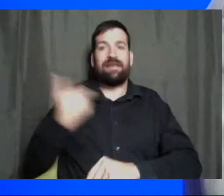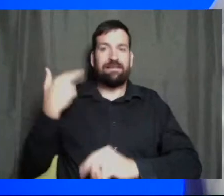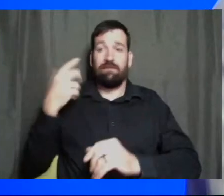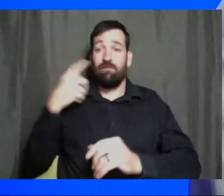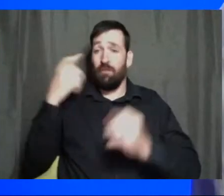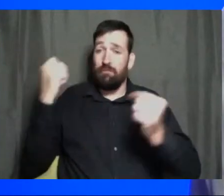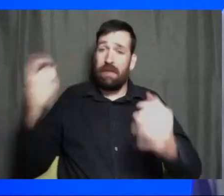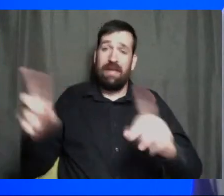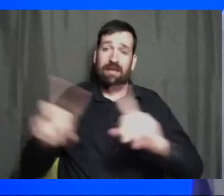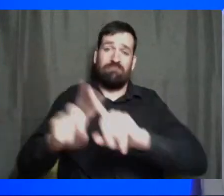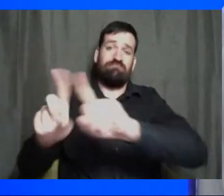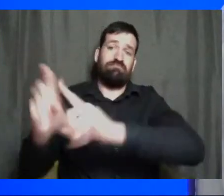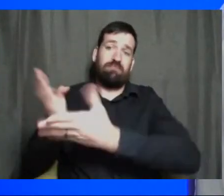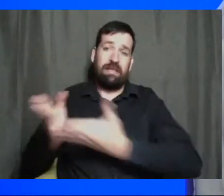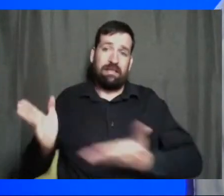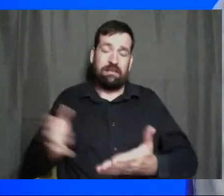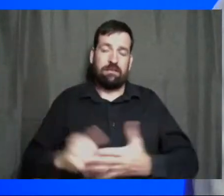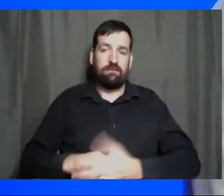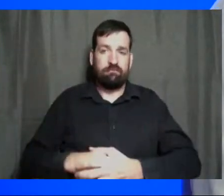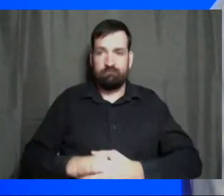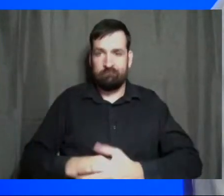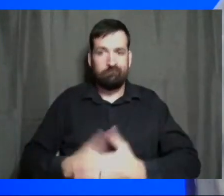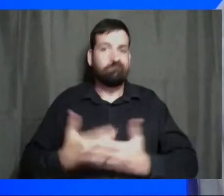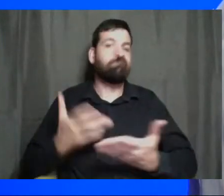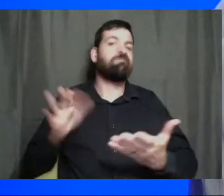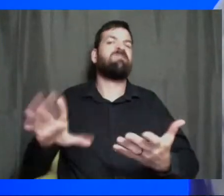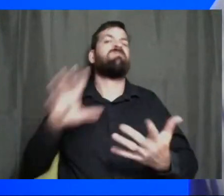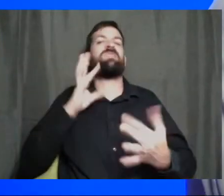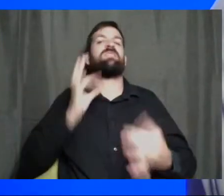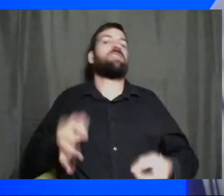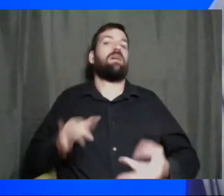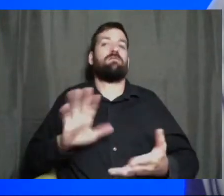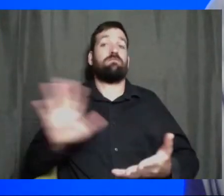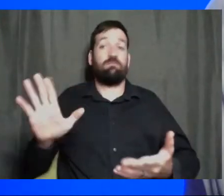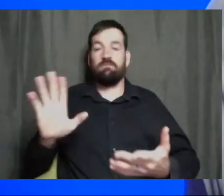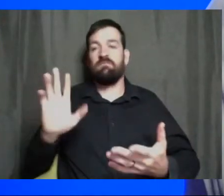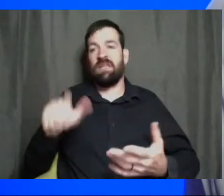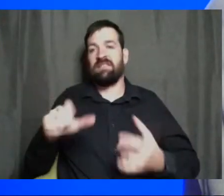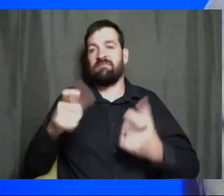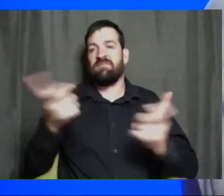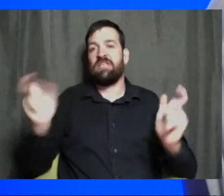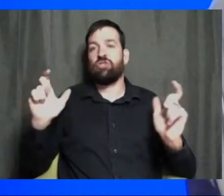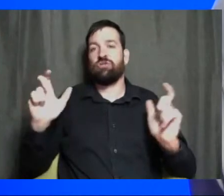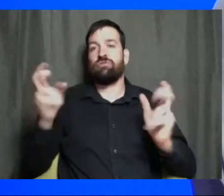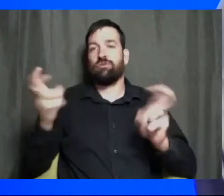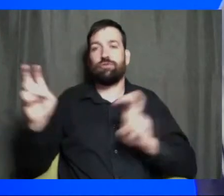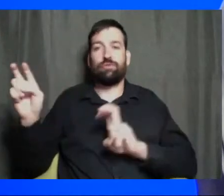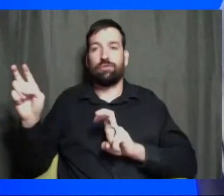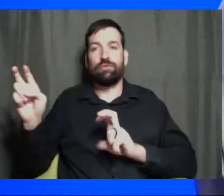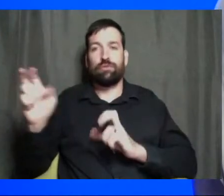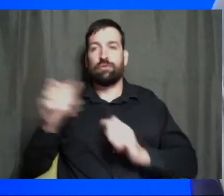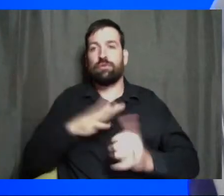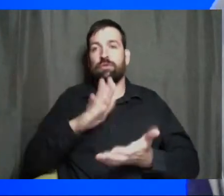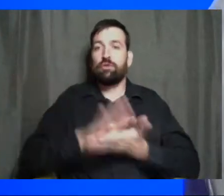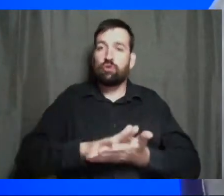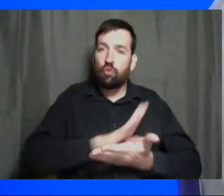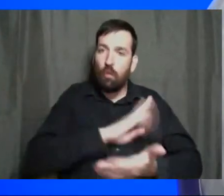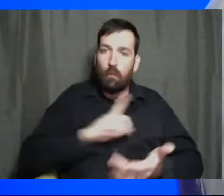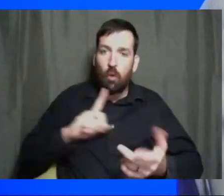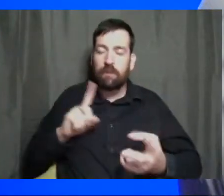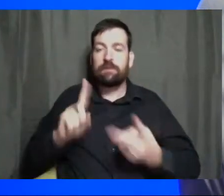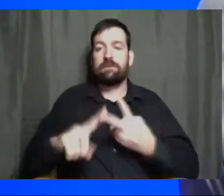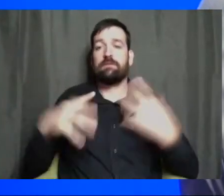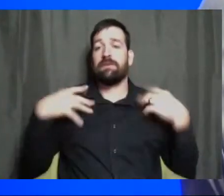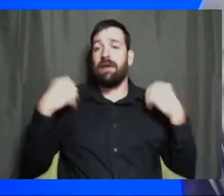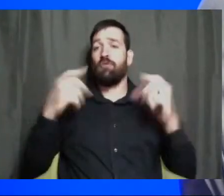so how hard do you want to push this? And that's the big issue that school boards have had to deal with, and health departments, and our whole